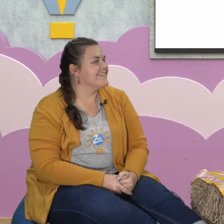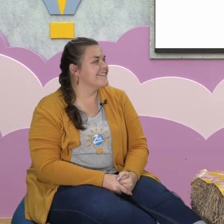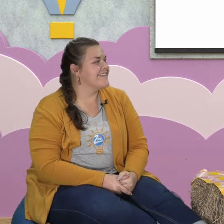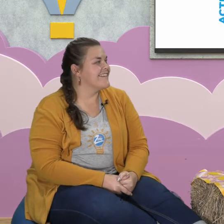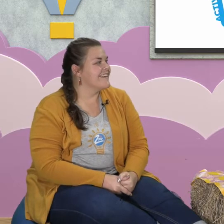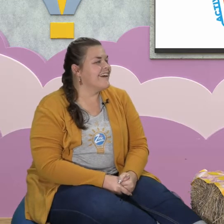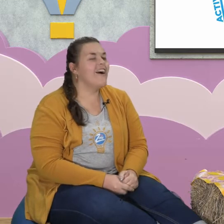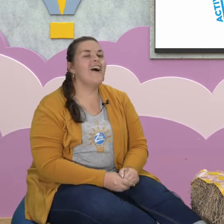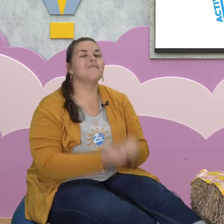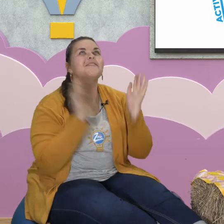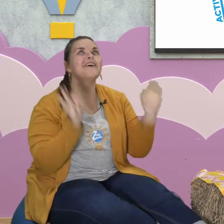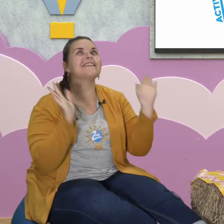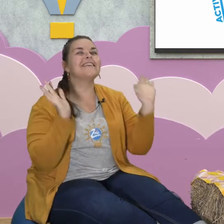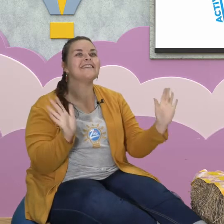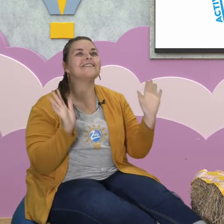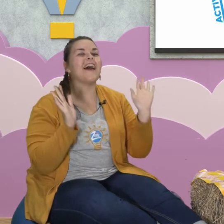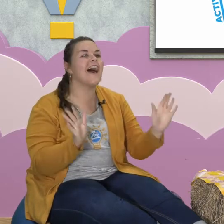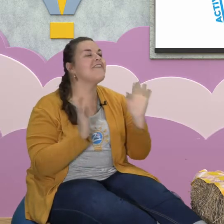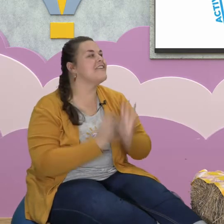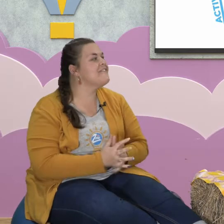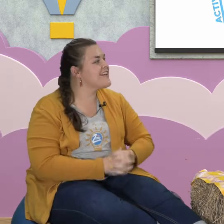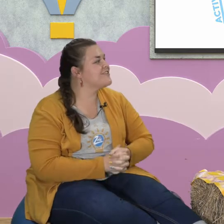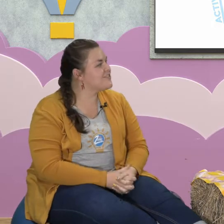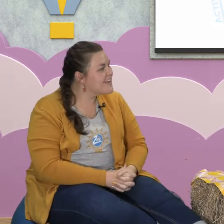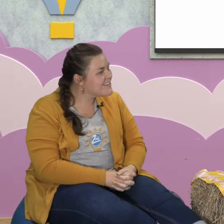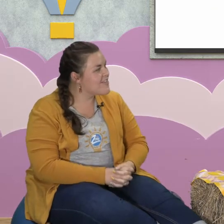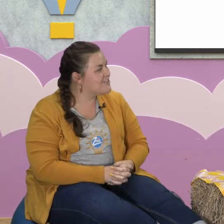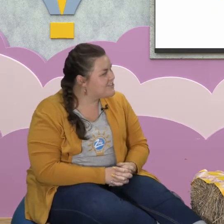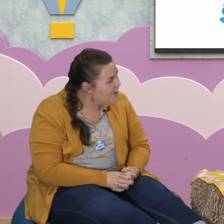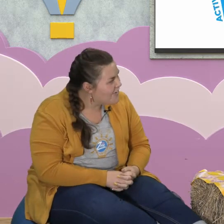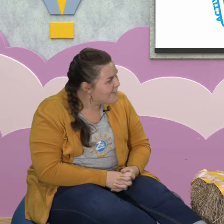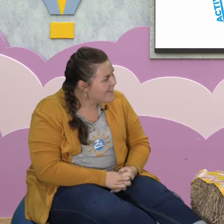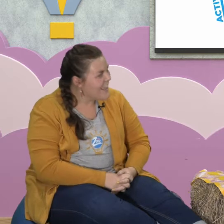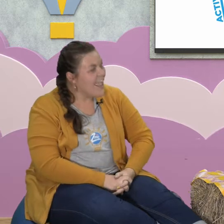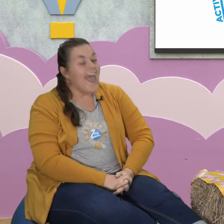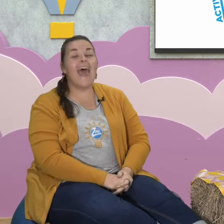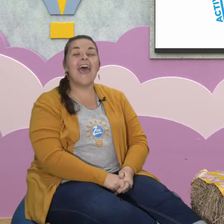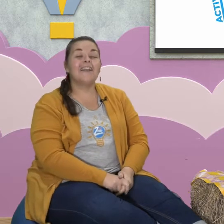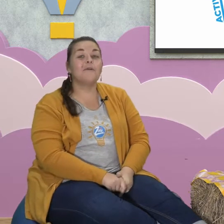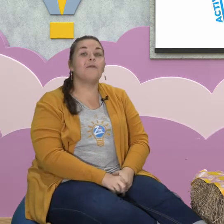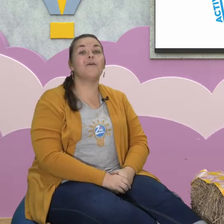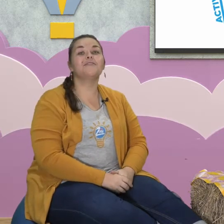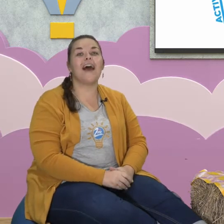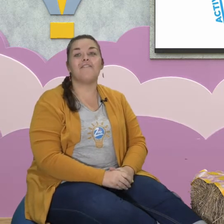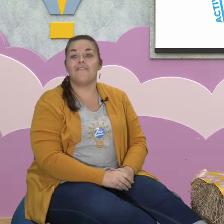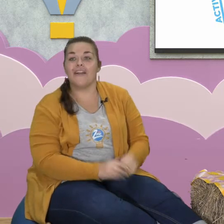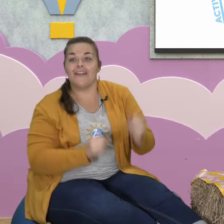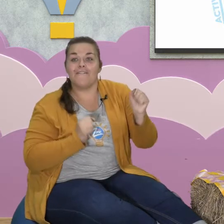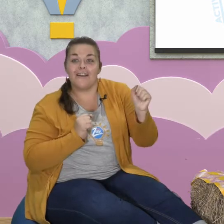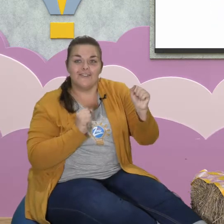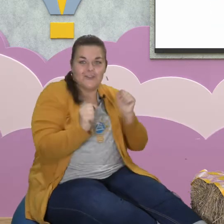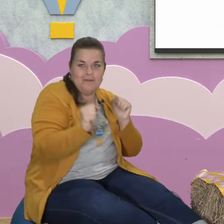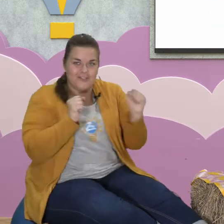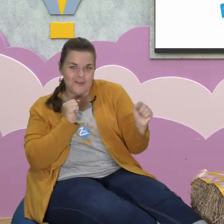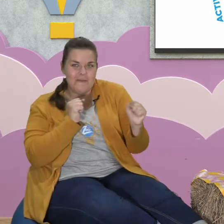before schools closed. Oh, I'm so excited to have our new friends join us on the show. Yes. And we will also have a very